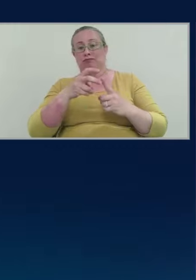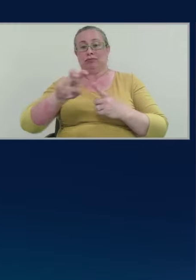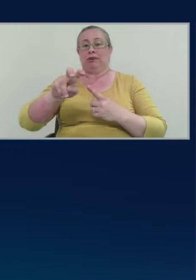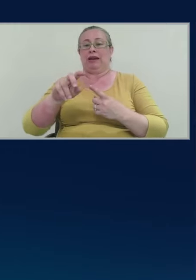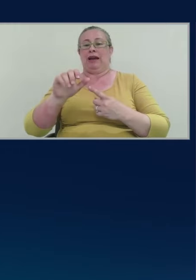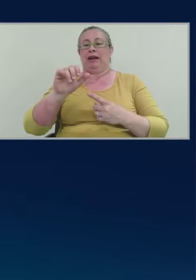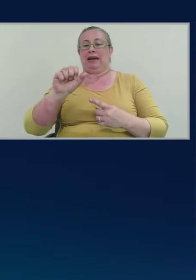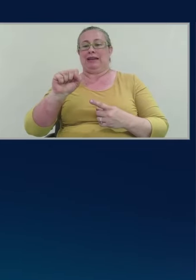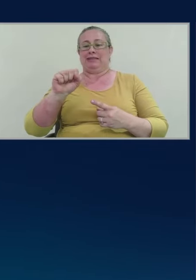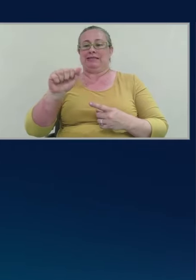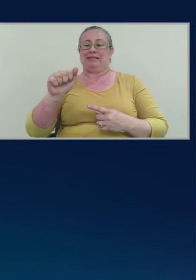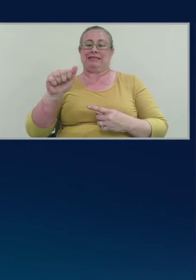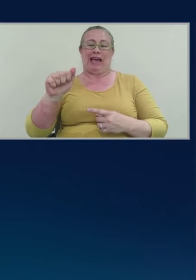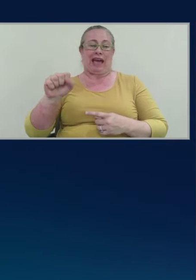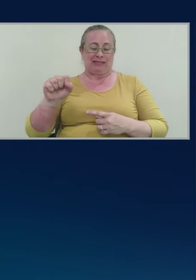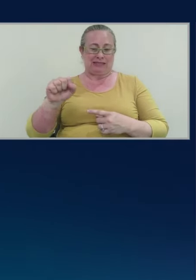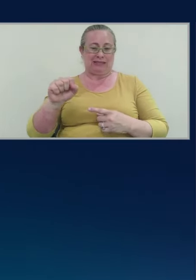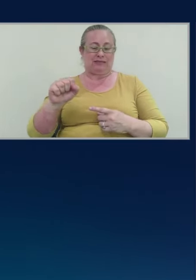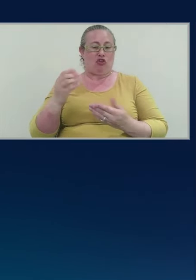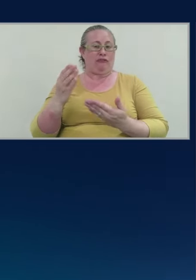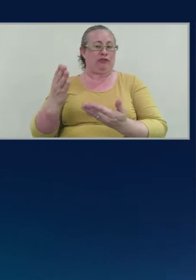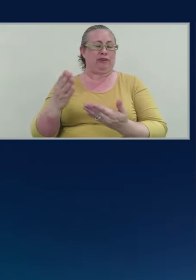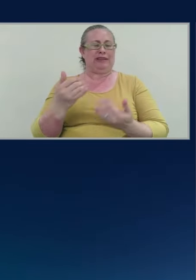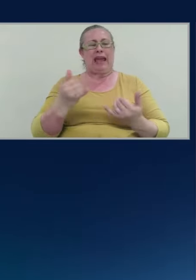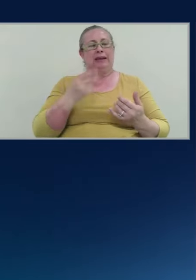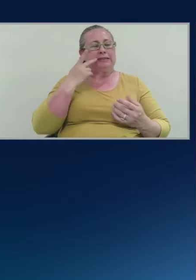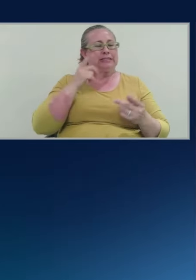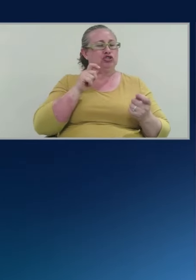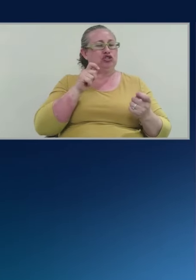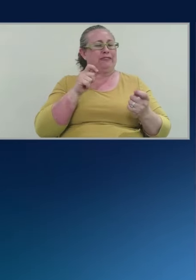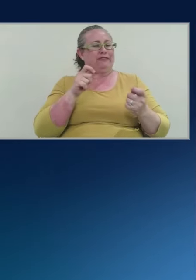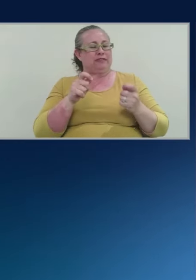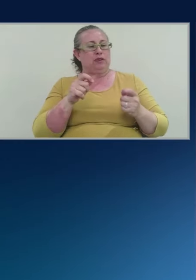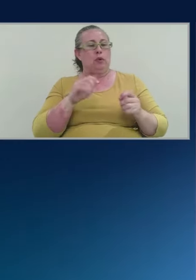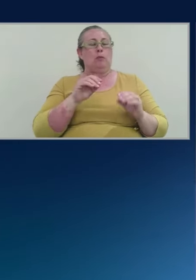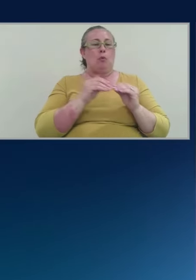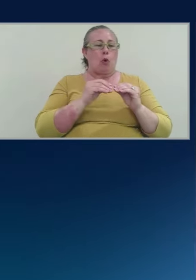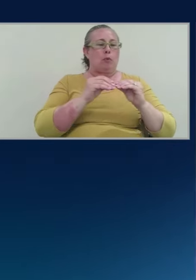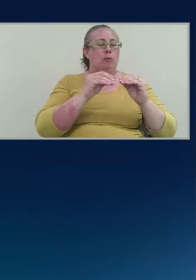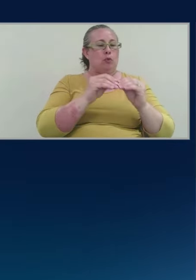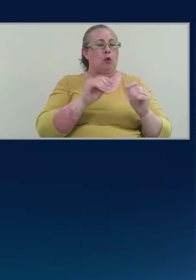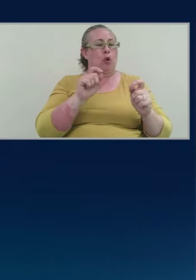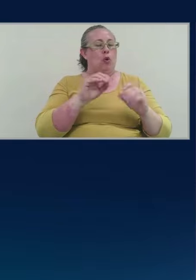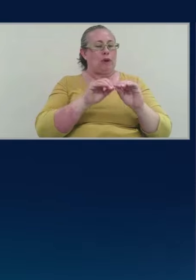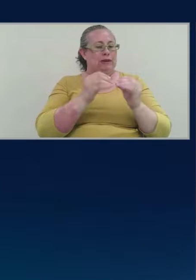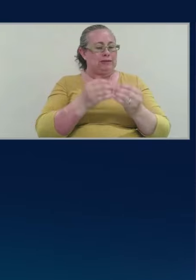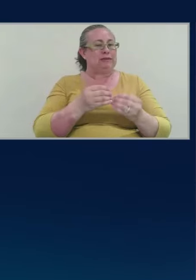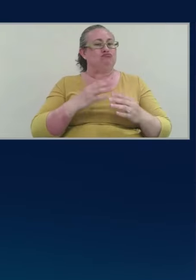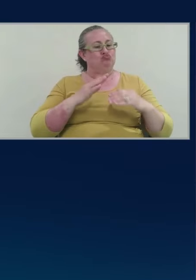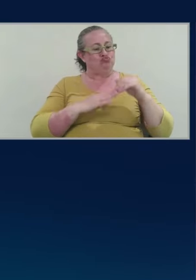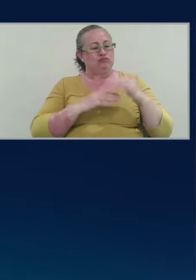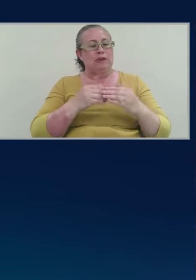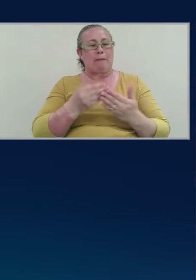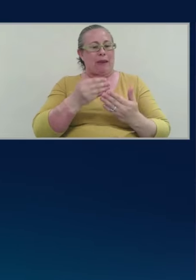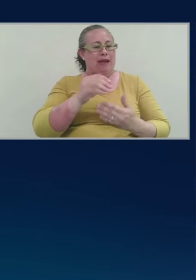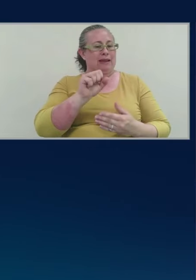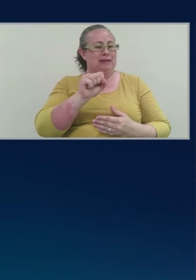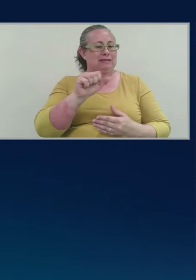seeing this shift now where more and more organizations are comfortable buying SaaS, and they're looking to